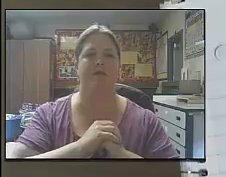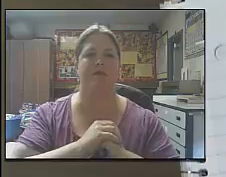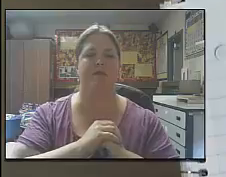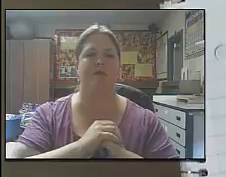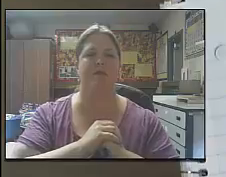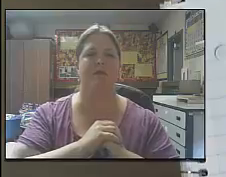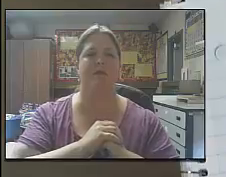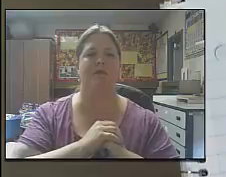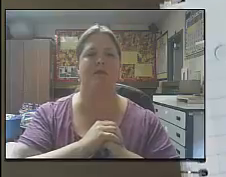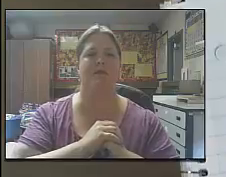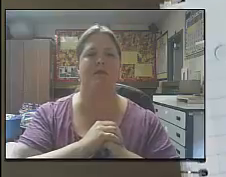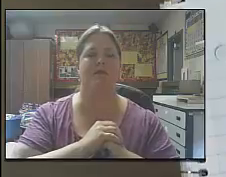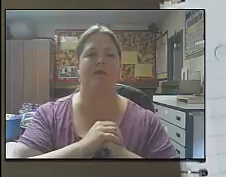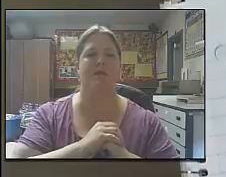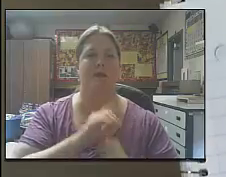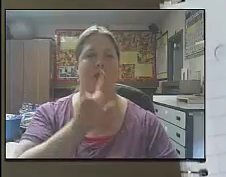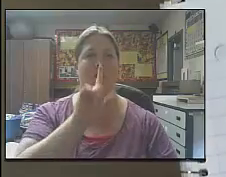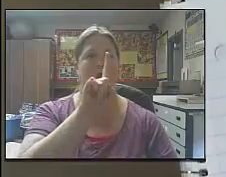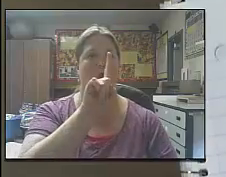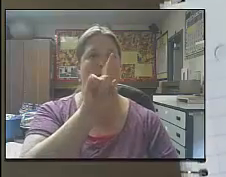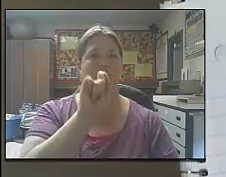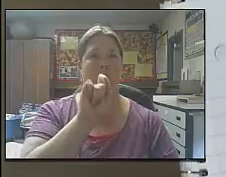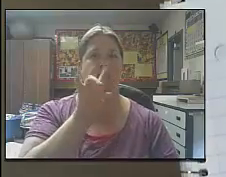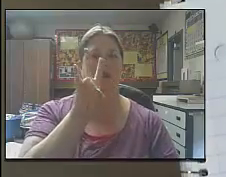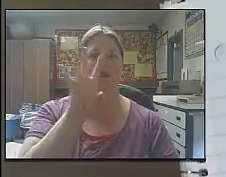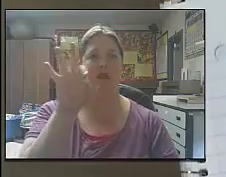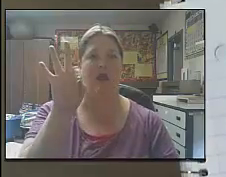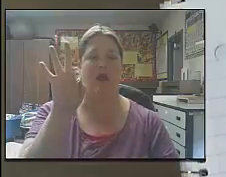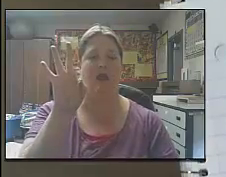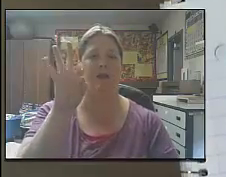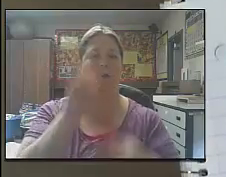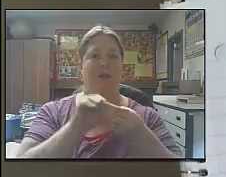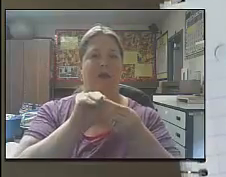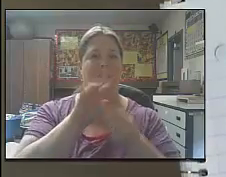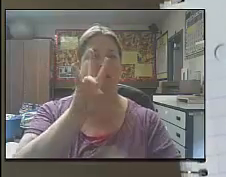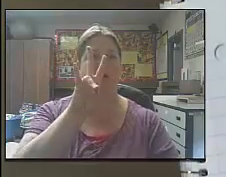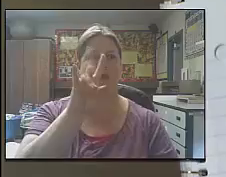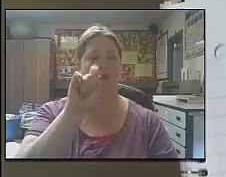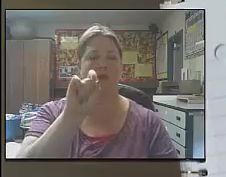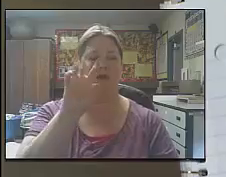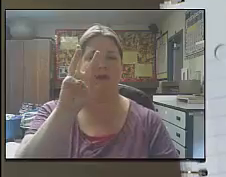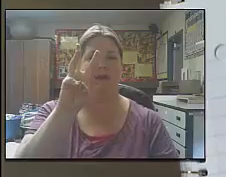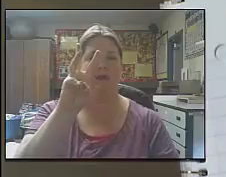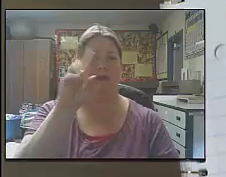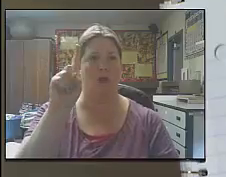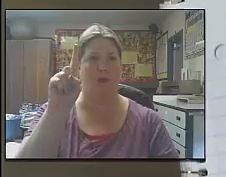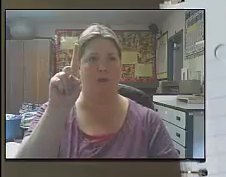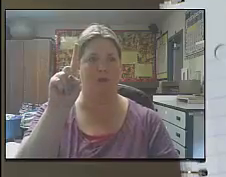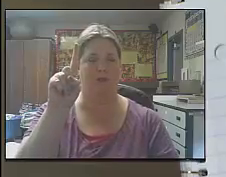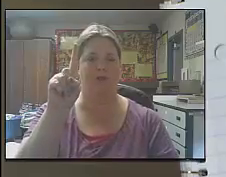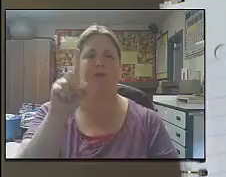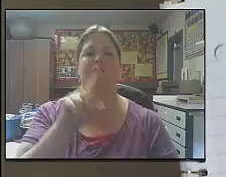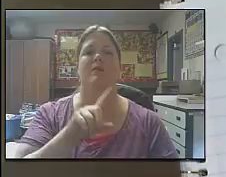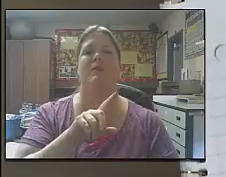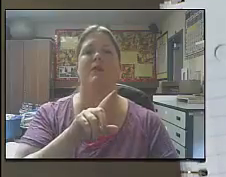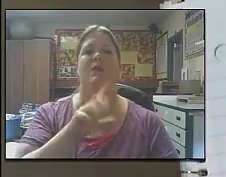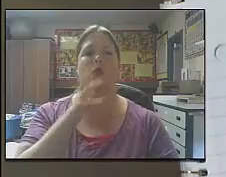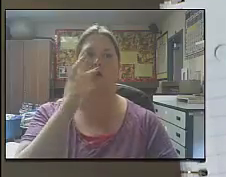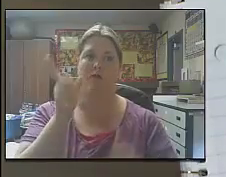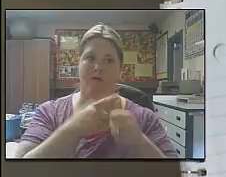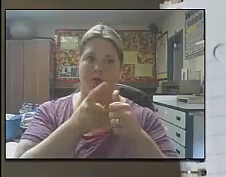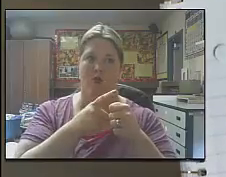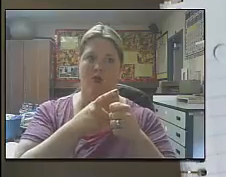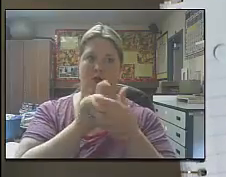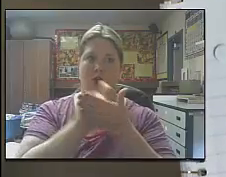179 plus 7 and 61. So I'm going to write them vertically, up and